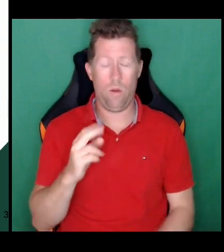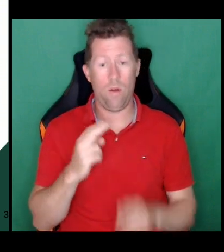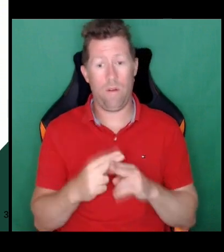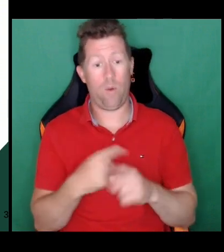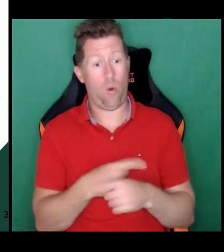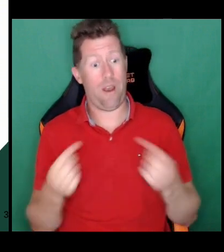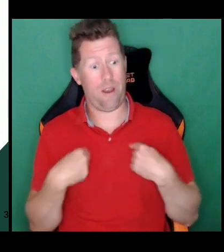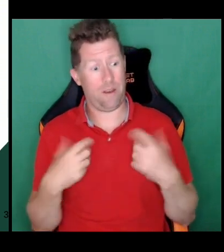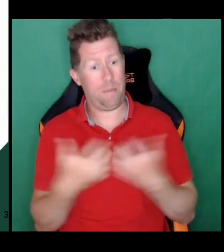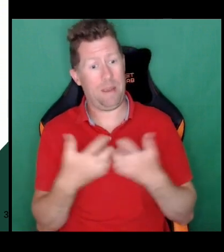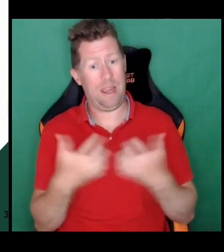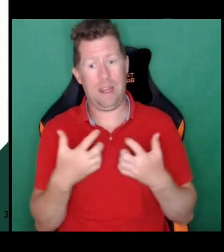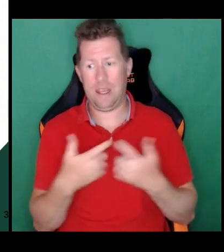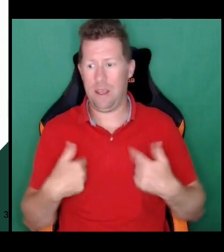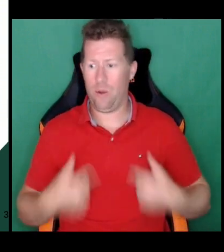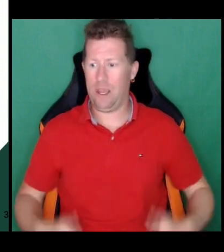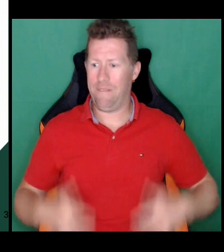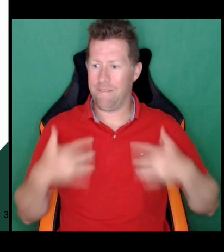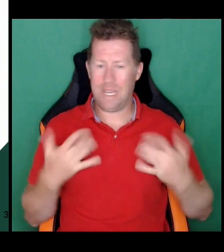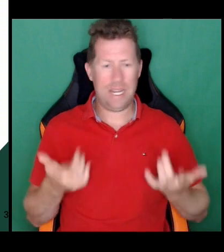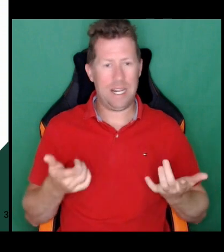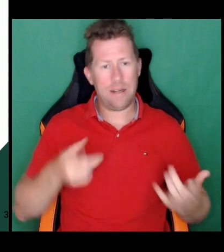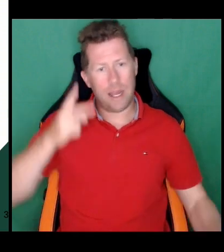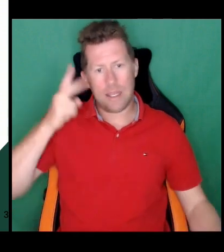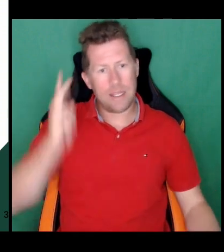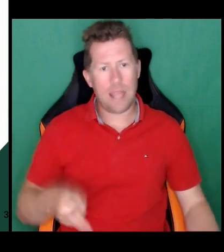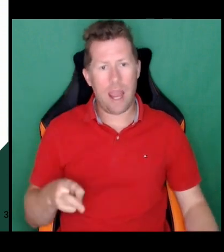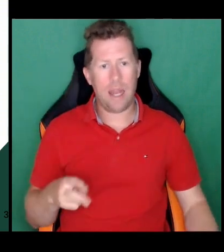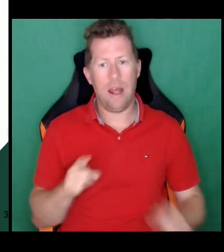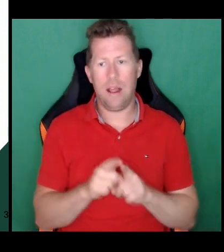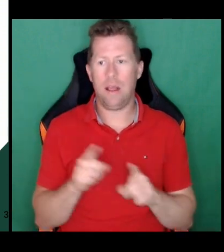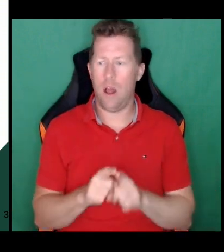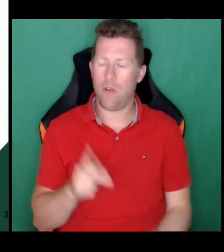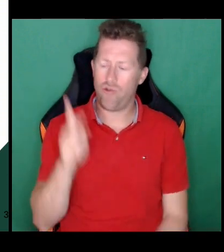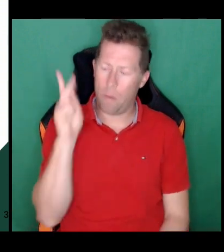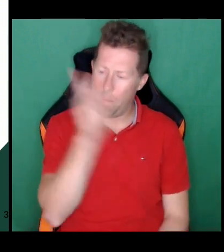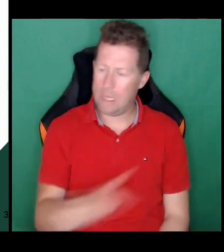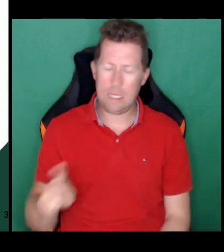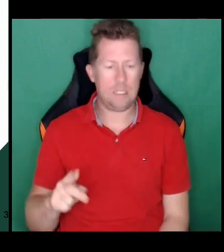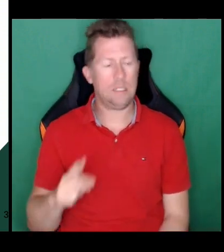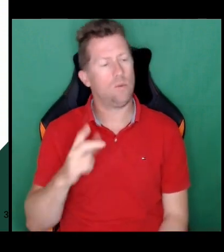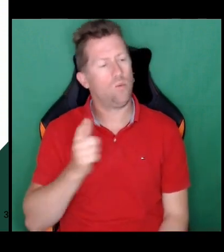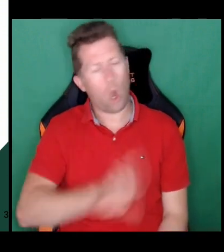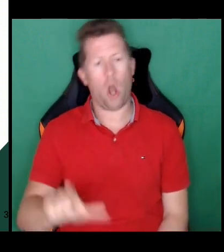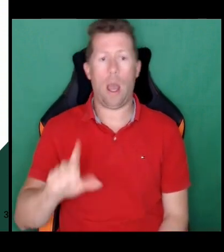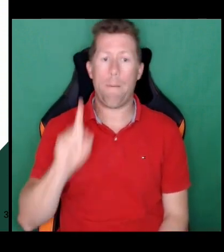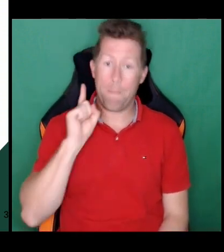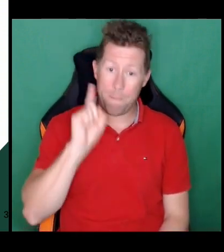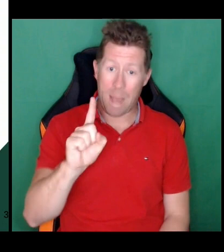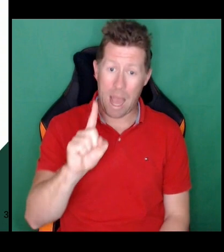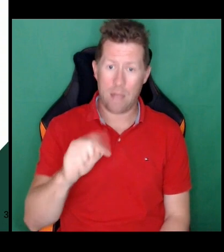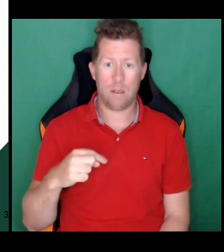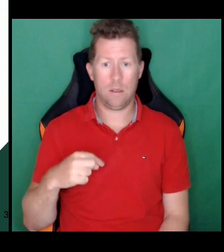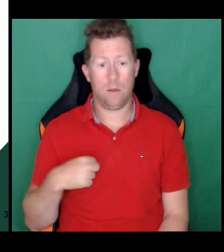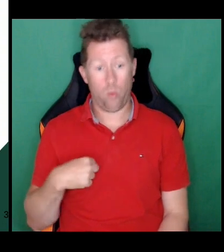for many of us, it feels all too familiar, a little like Groundhog Day. But I think we are heartened by this